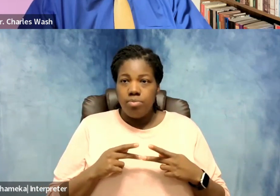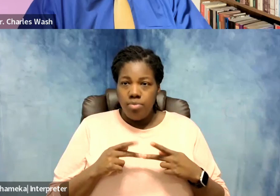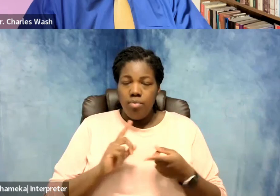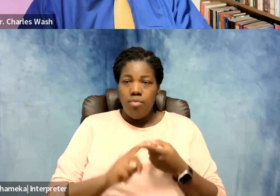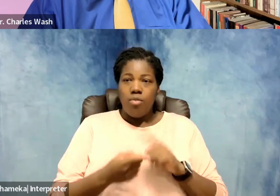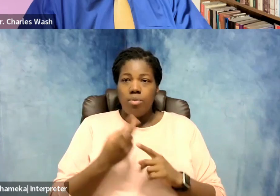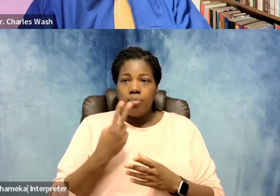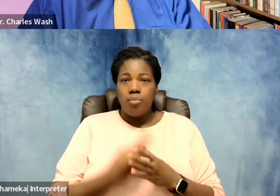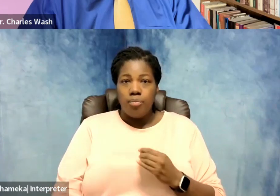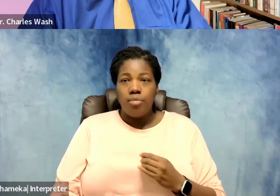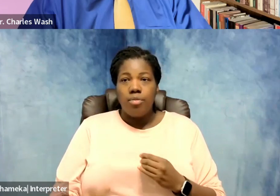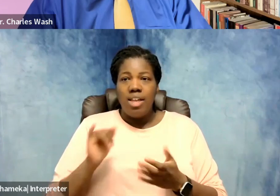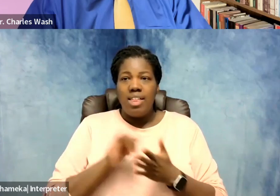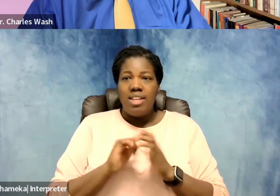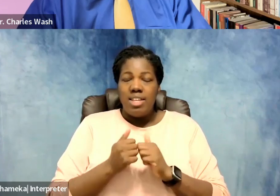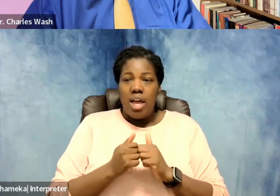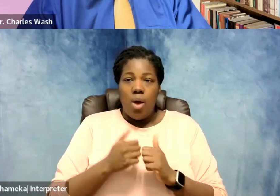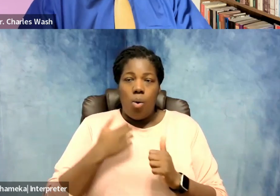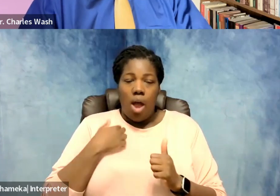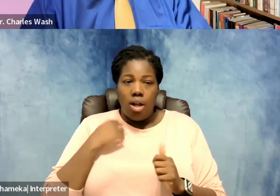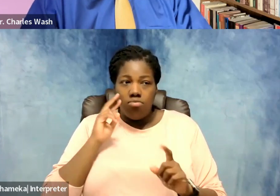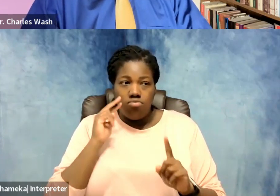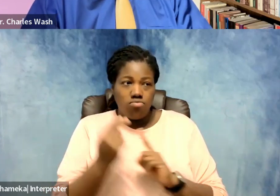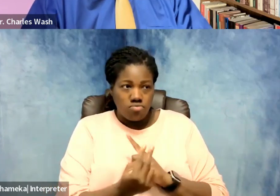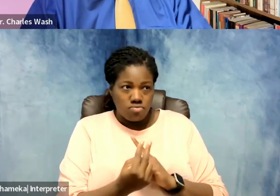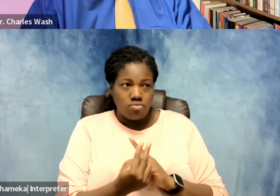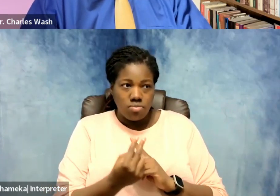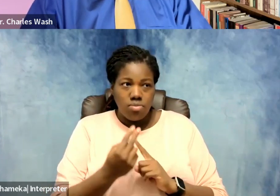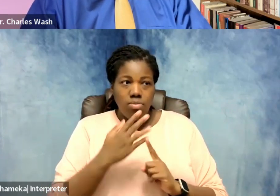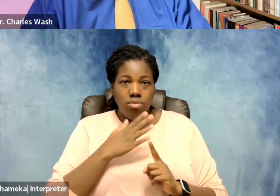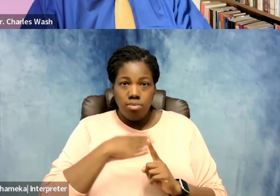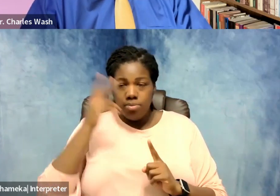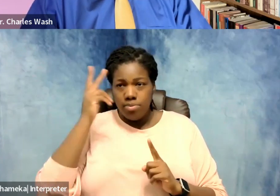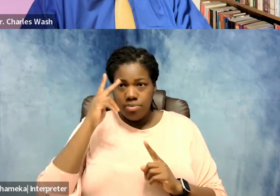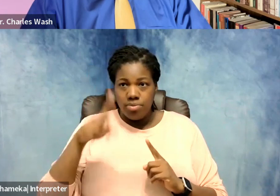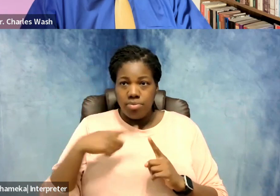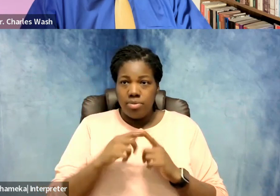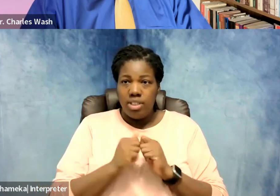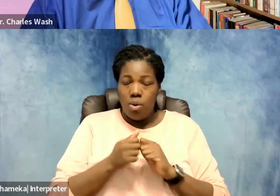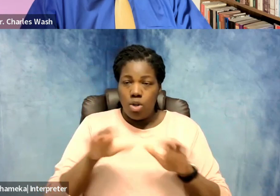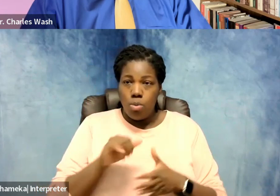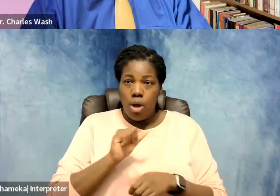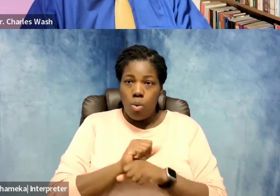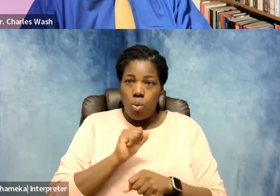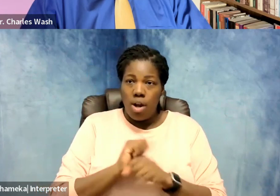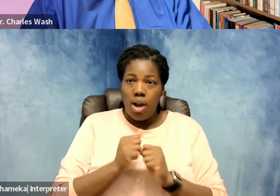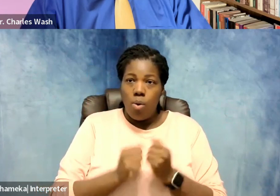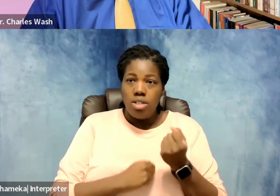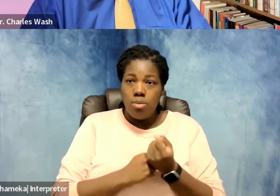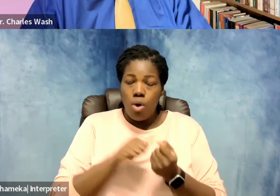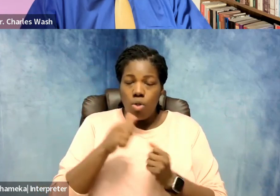friendships. So that's kind of how I view it. And that's kind of my sort of philosophy around how I do my work and how I support